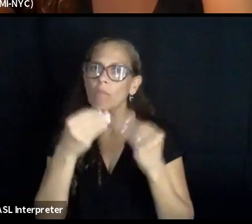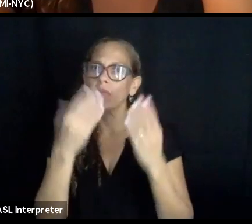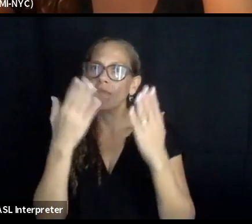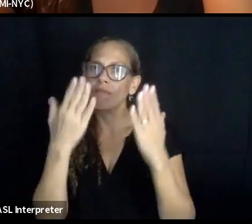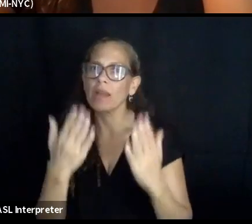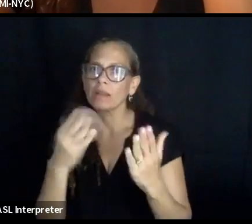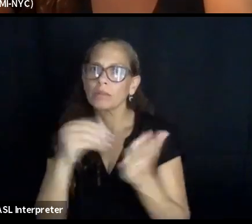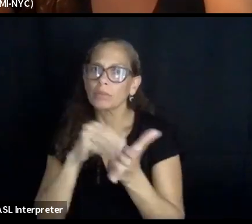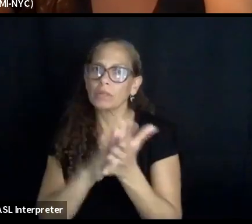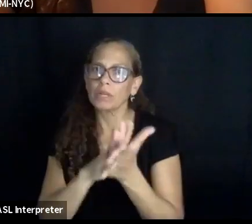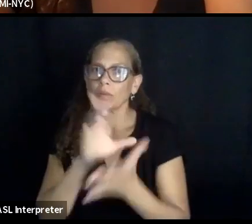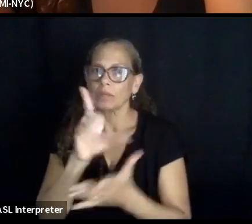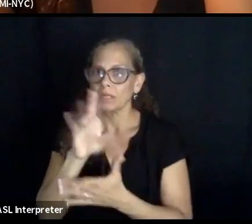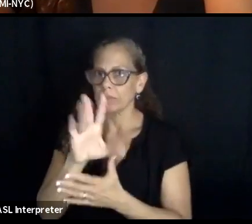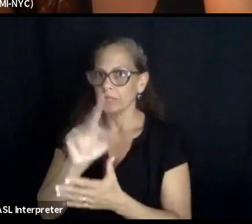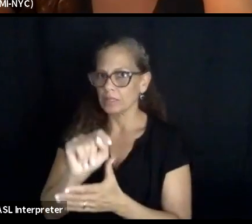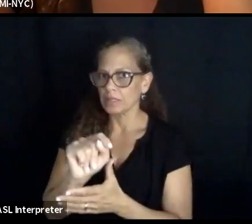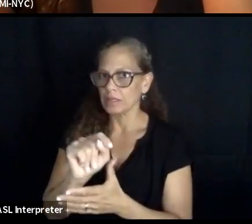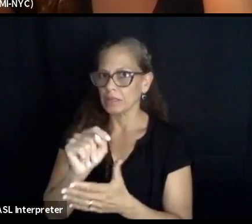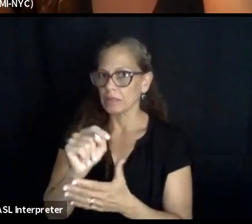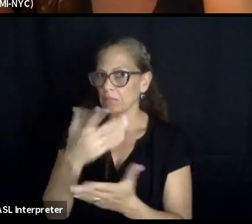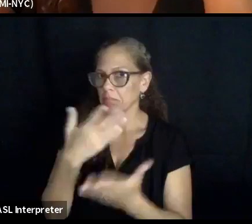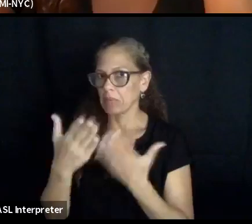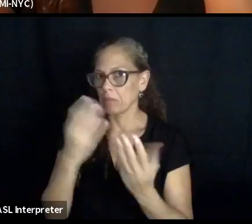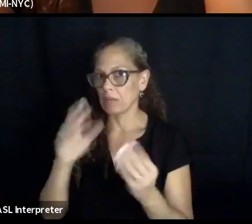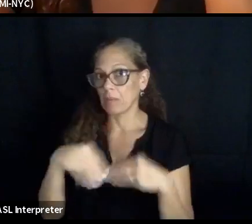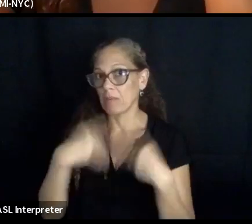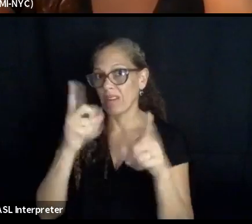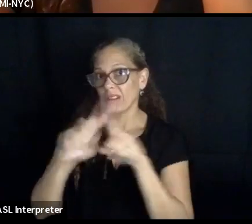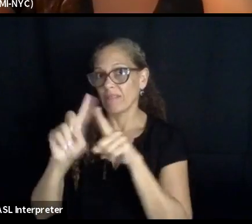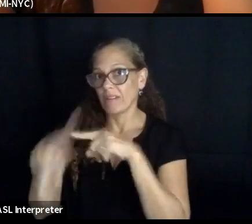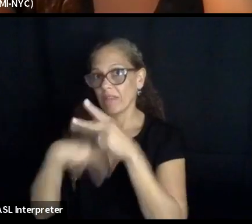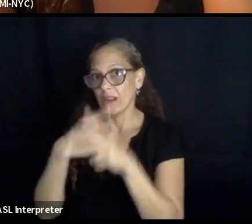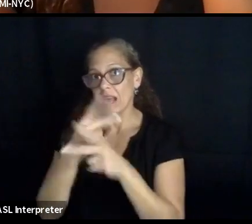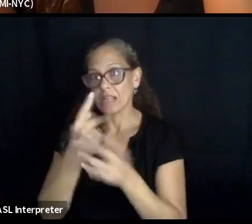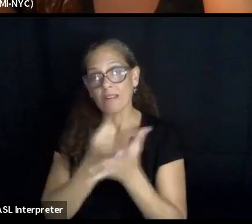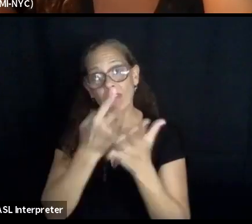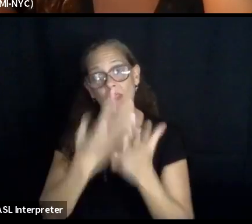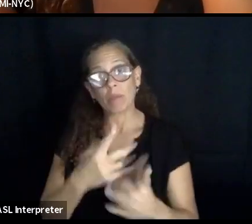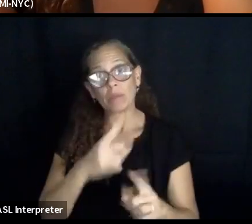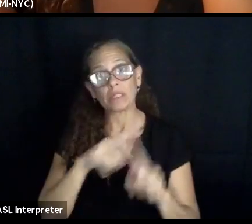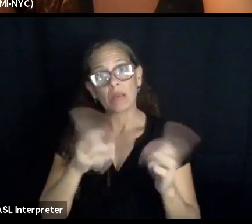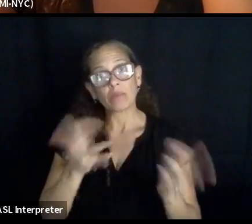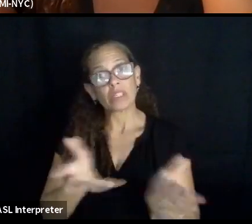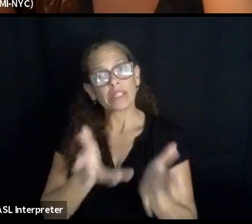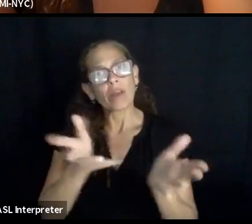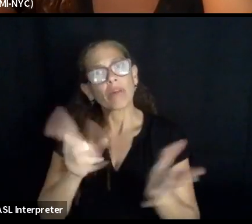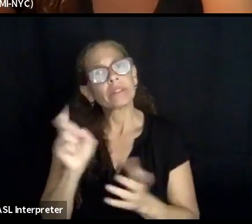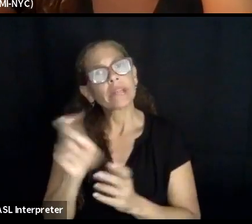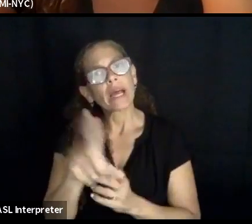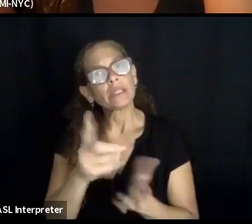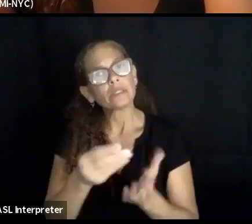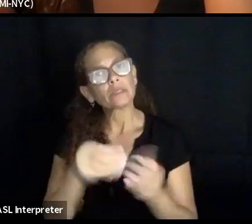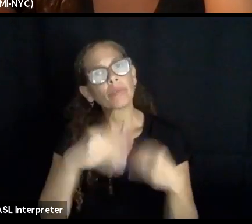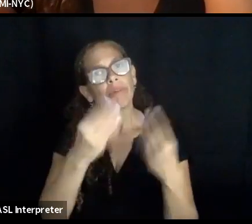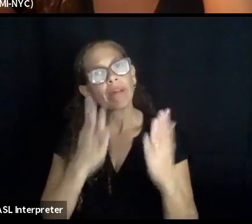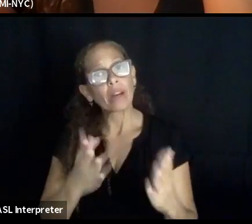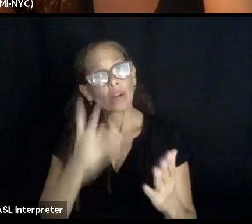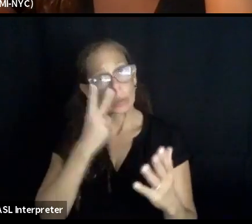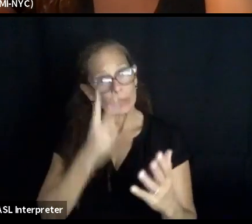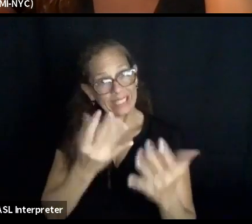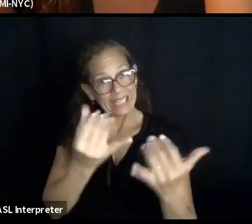might provide many different types of therapies. And so I would just encourage you to ask the provider that you are